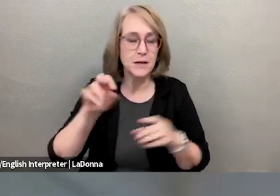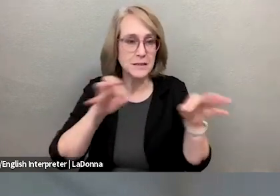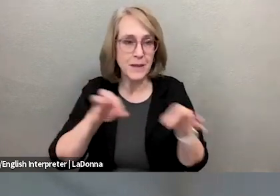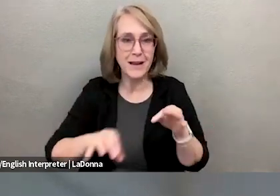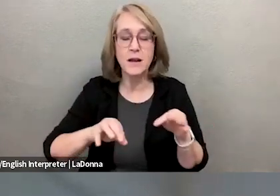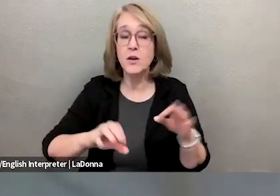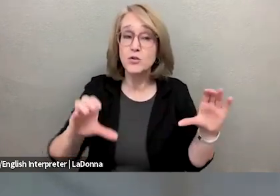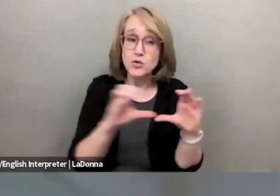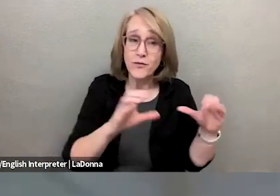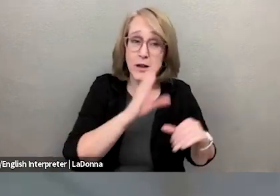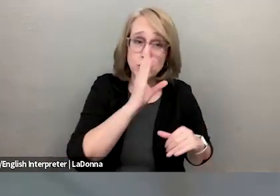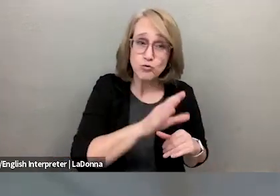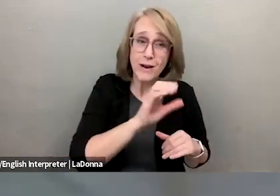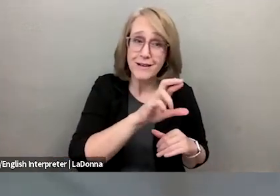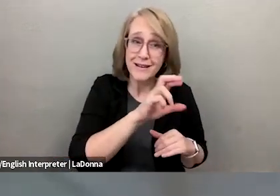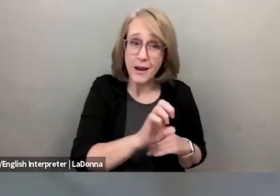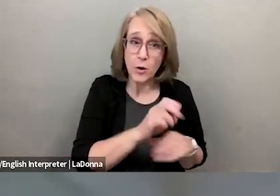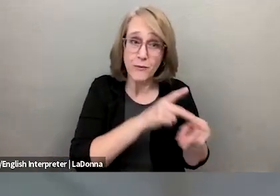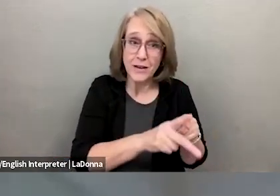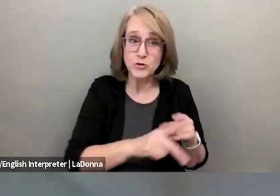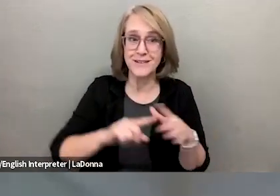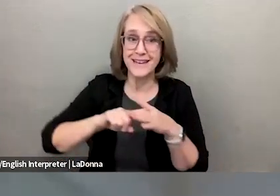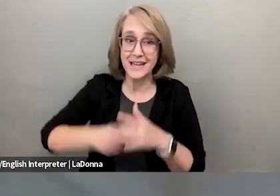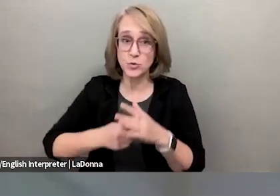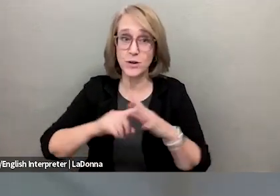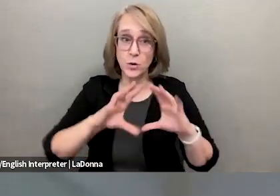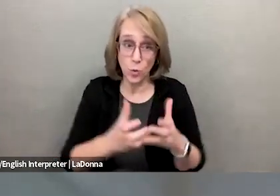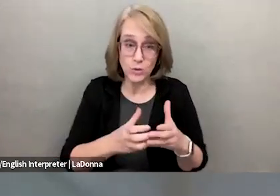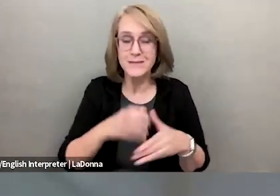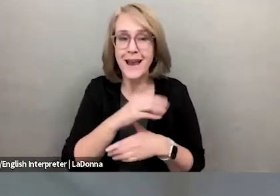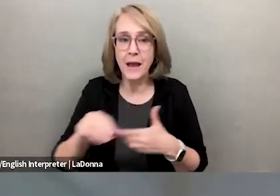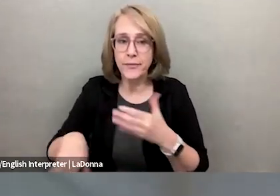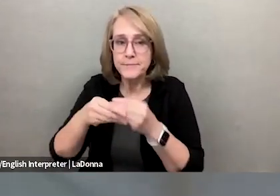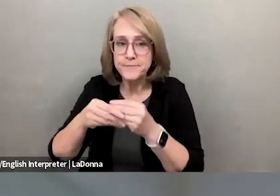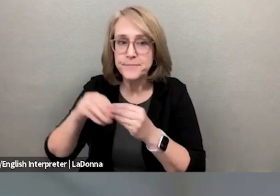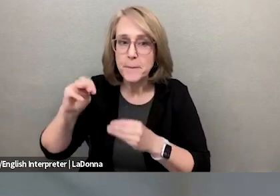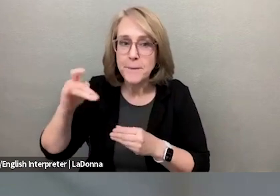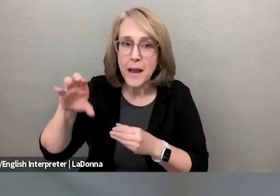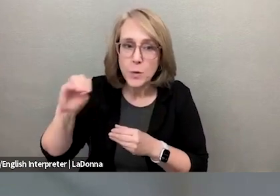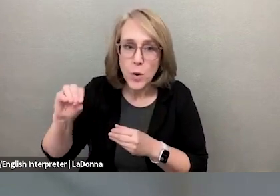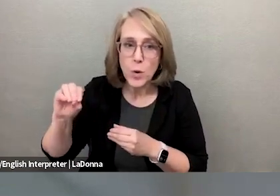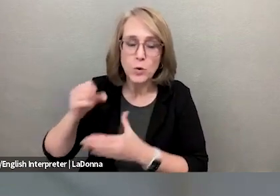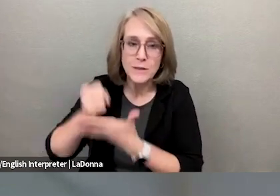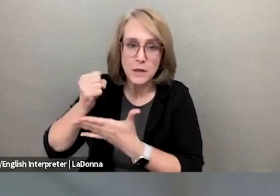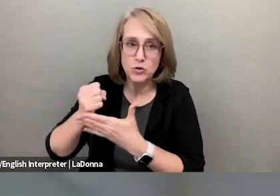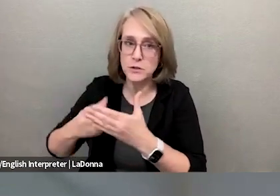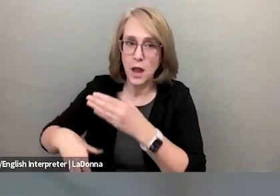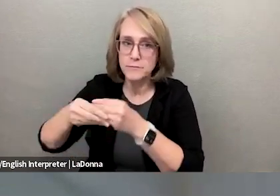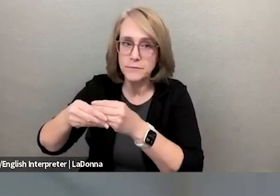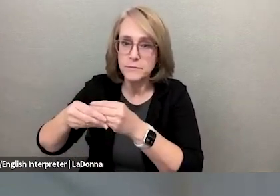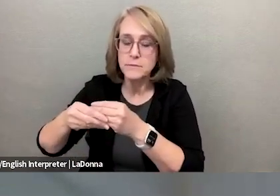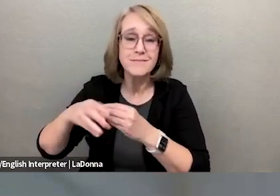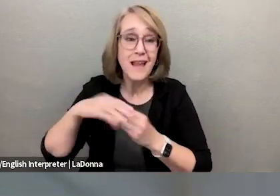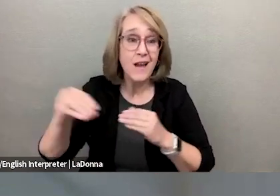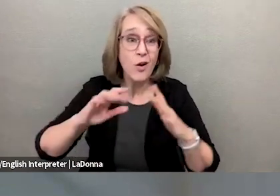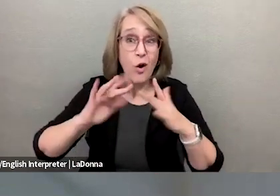Care Professional entry-level course and the micro-credentials that workers can layer on top, and the